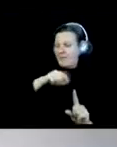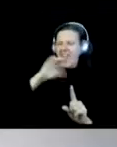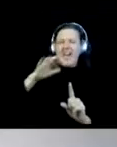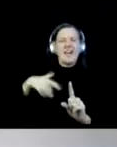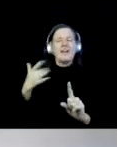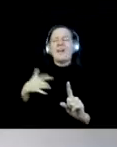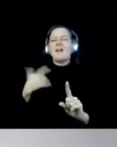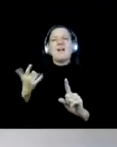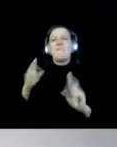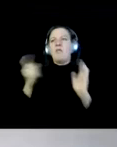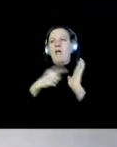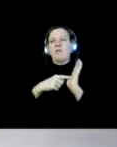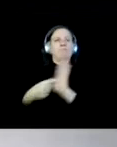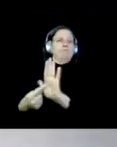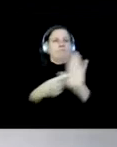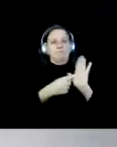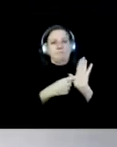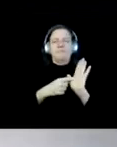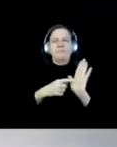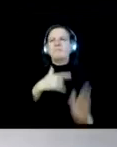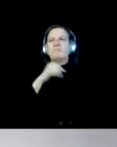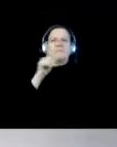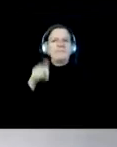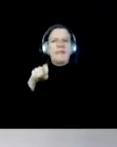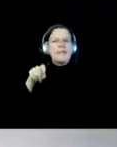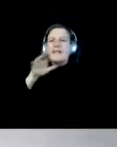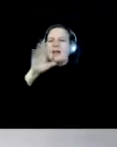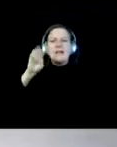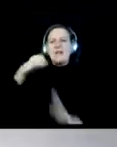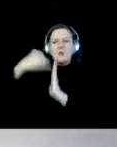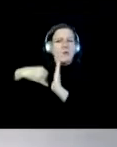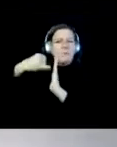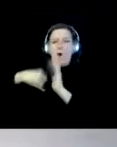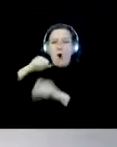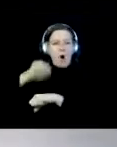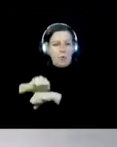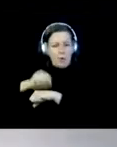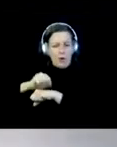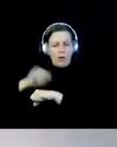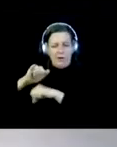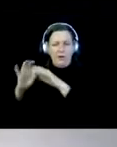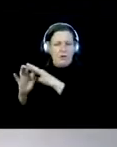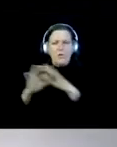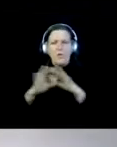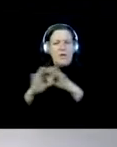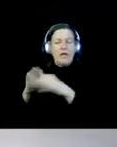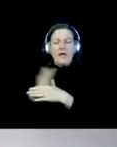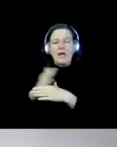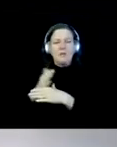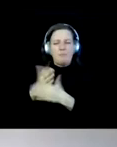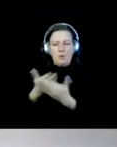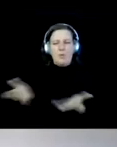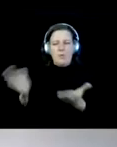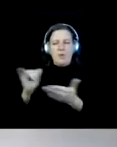expose, or like it didn't need to be an artwork. So the kind of connection between those things allowed it to